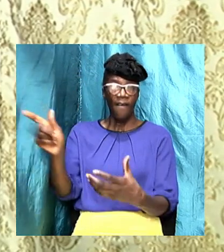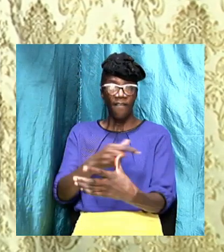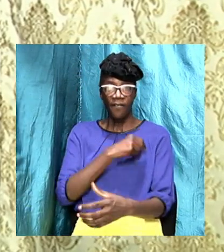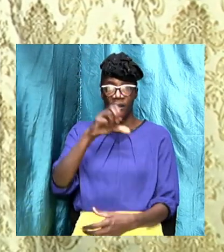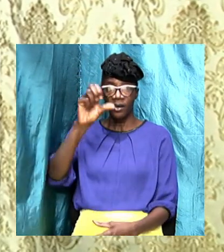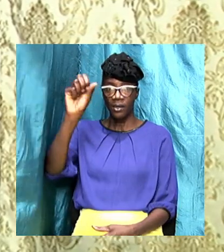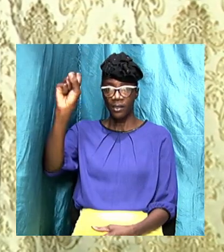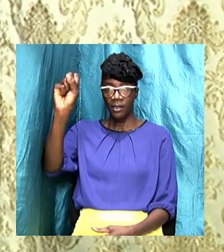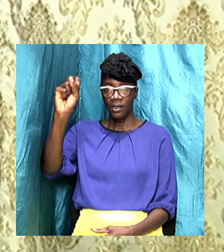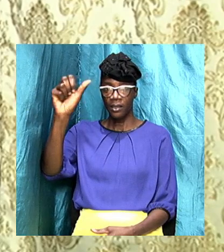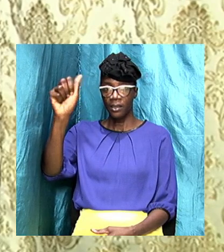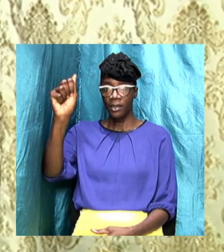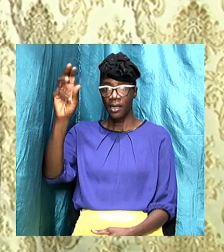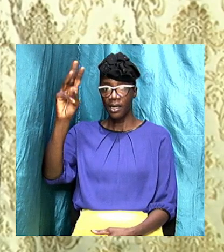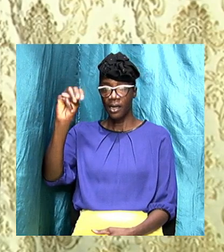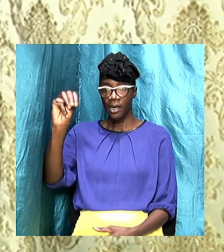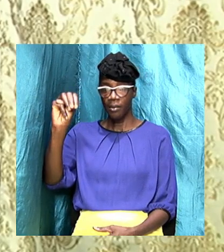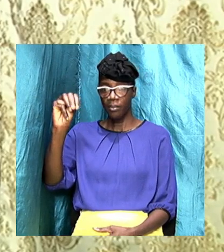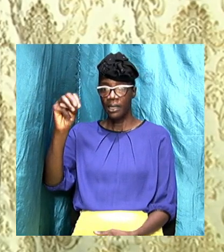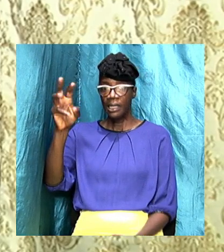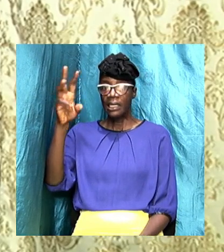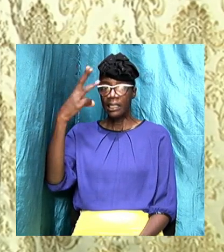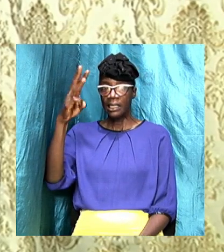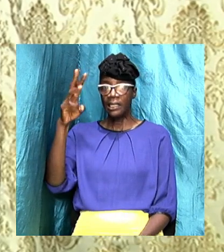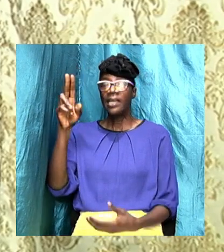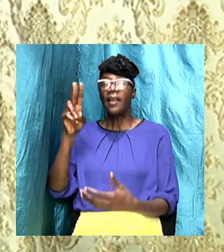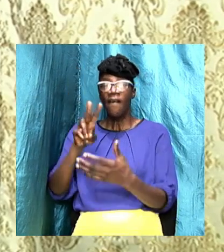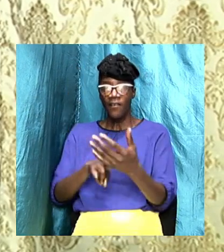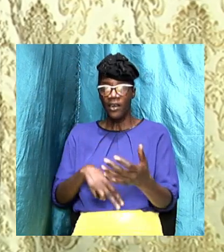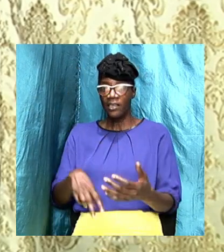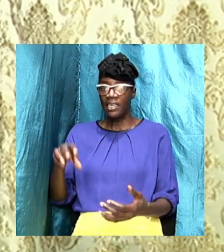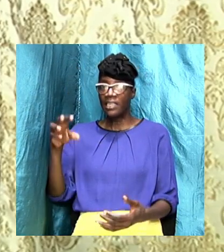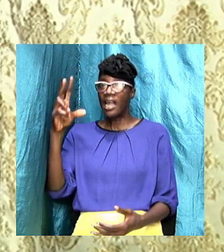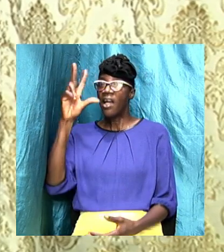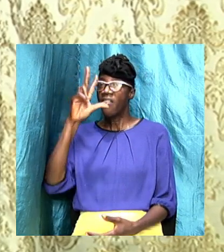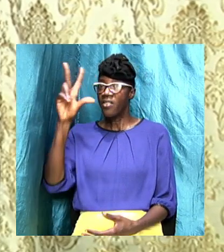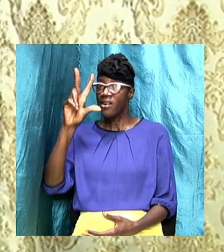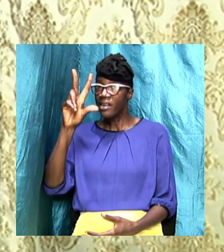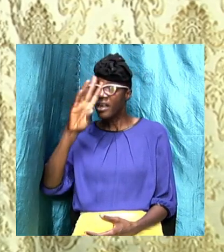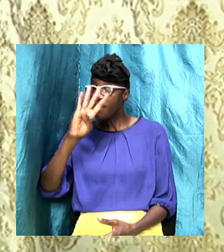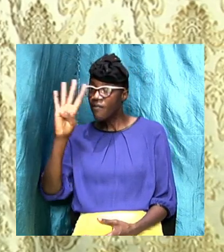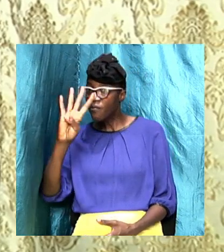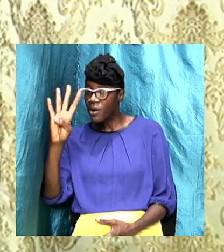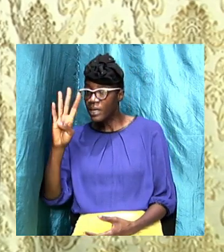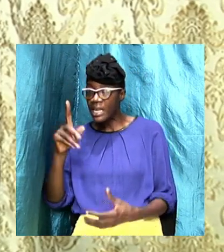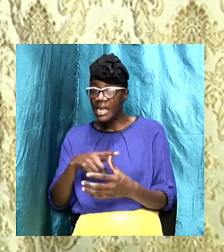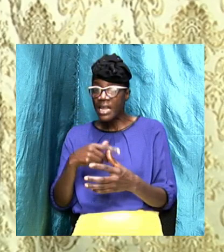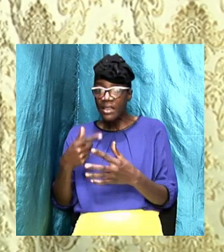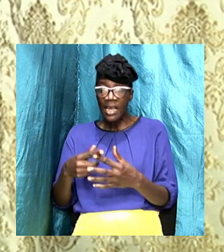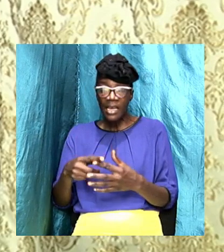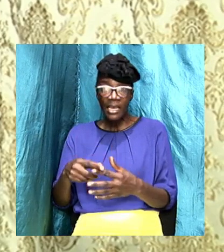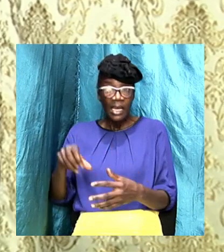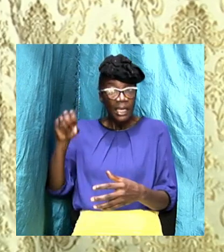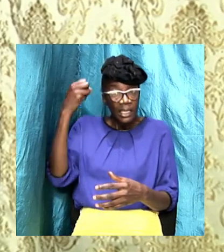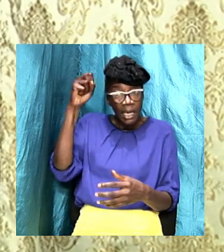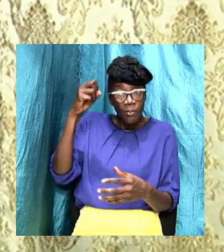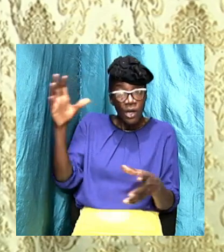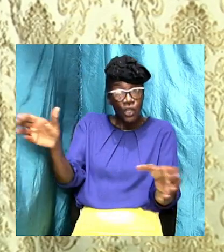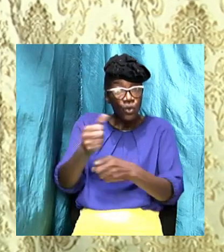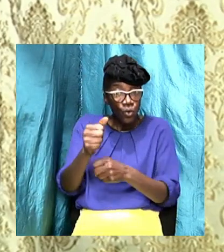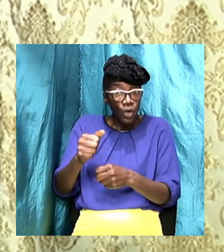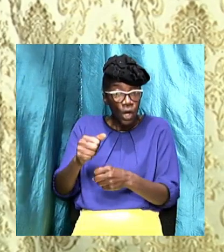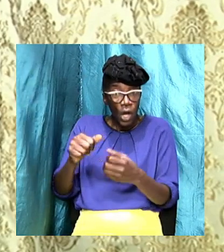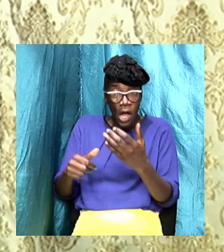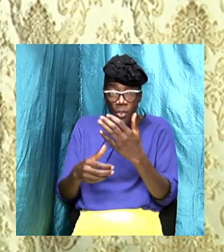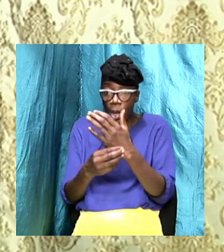verse 13 and 14, verses 13 and 14, then Samuel took the horn of oil and anointed him in